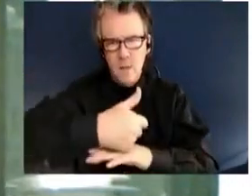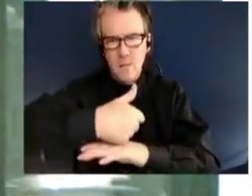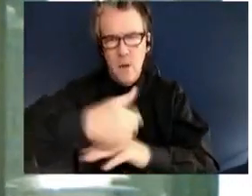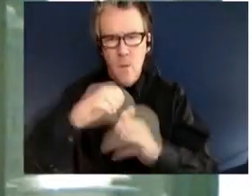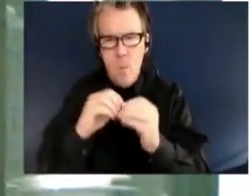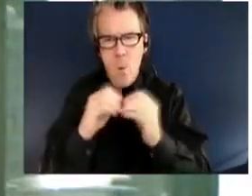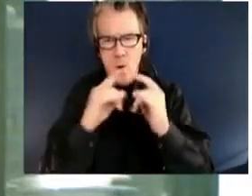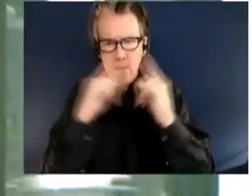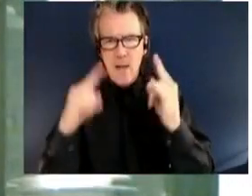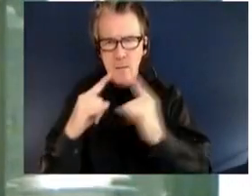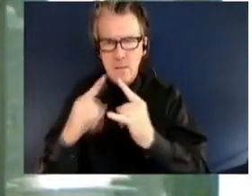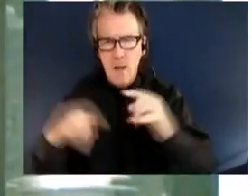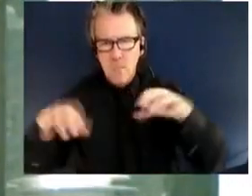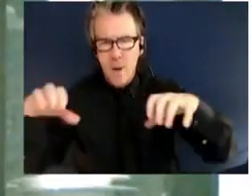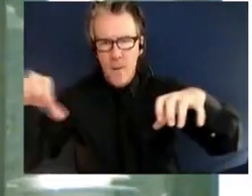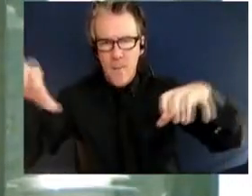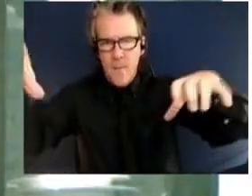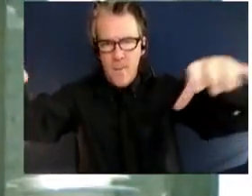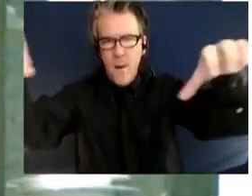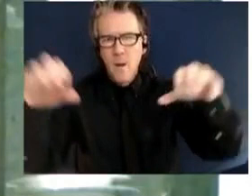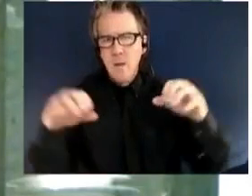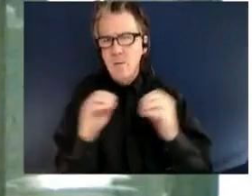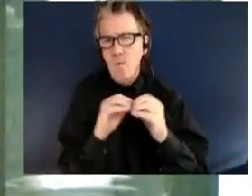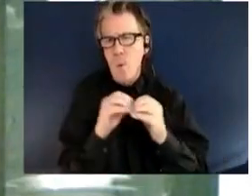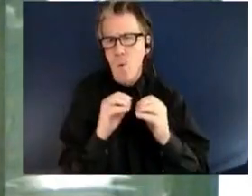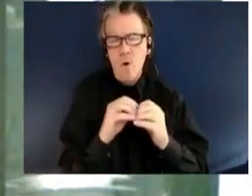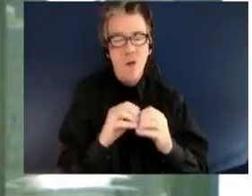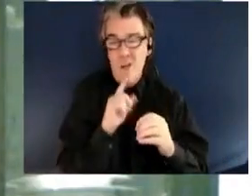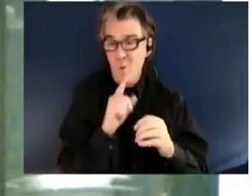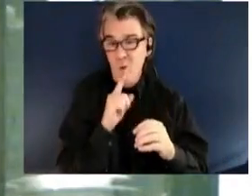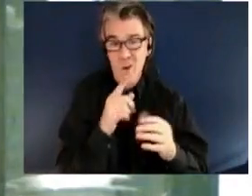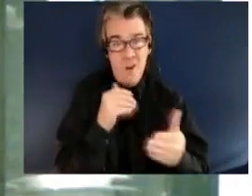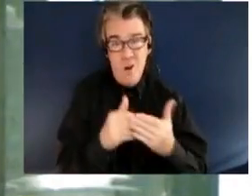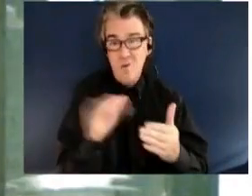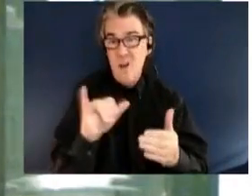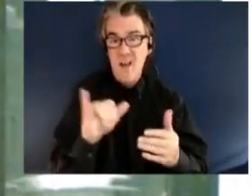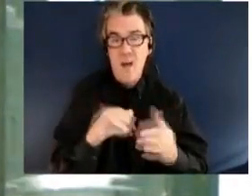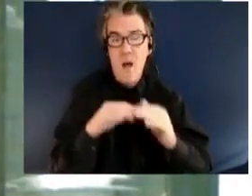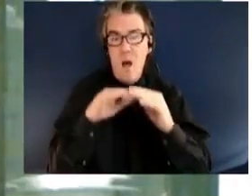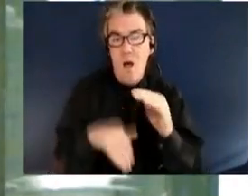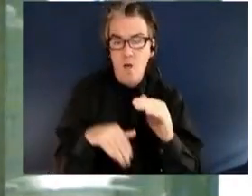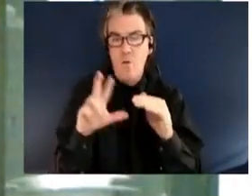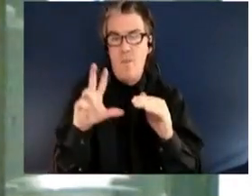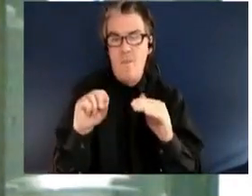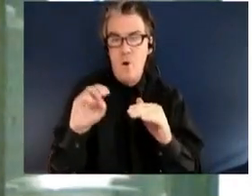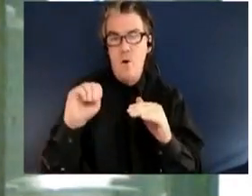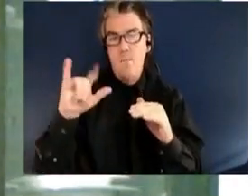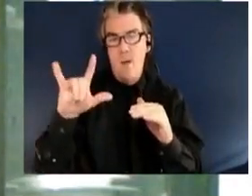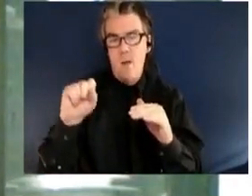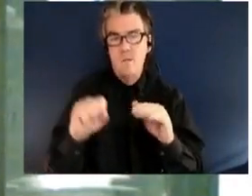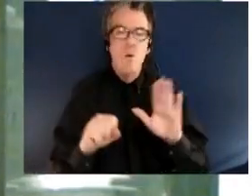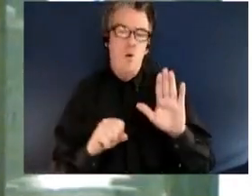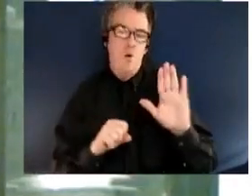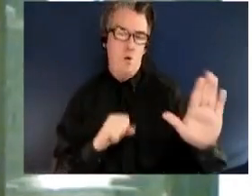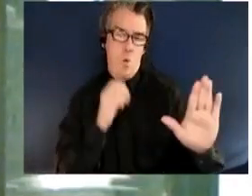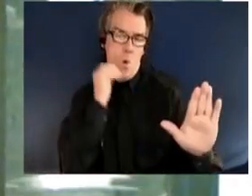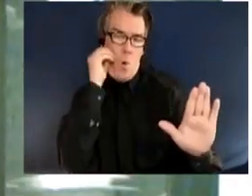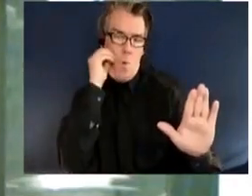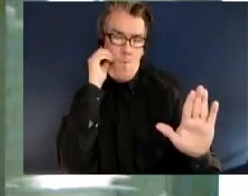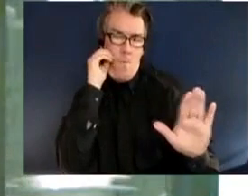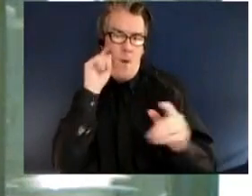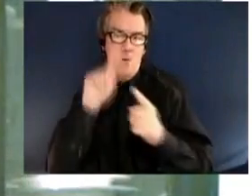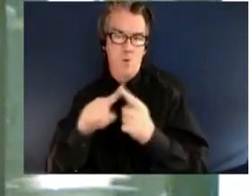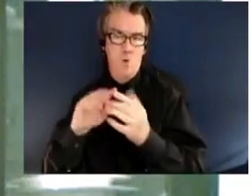about a 30-mile radius of impacted customers. And so for this event last year, we probably would have